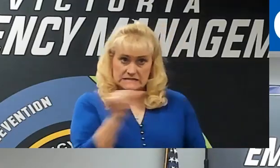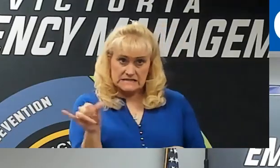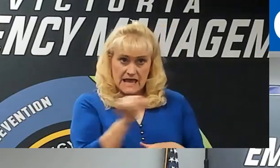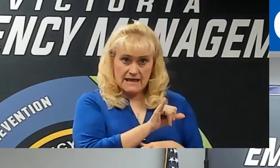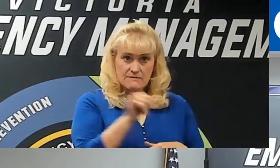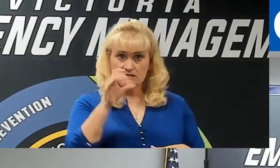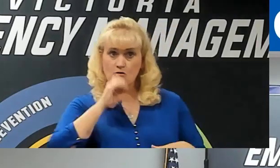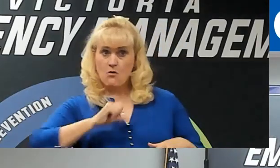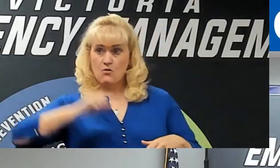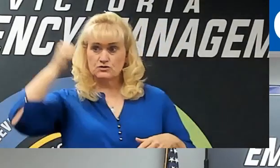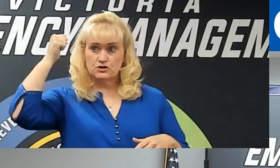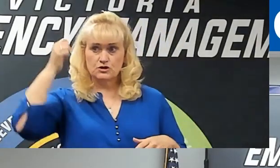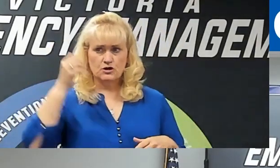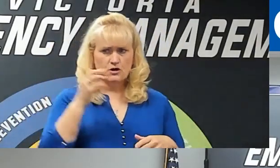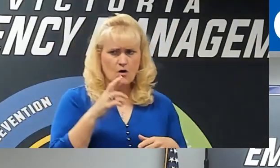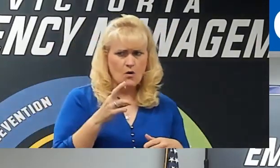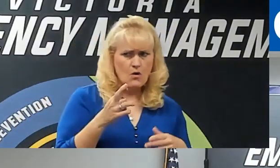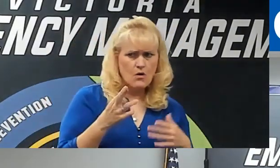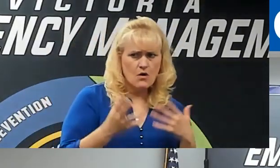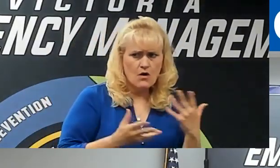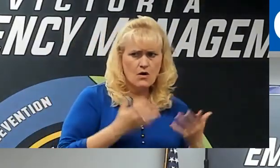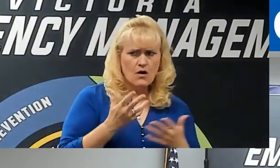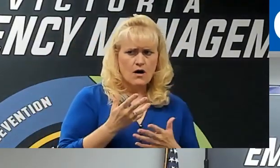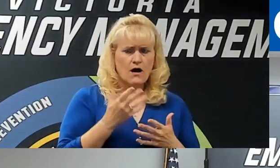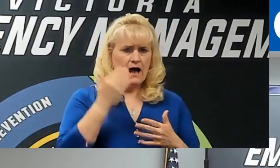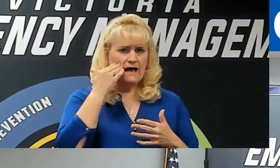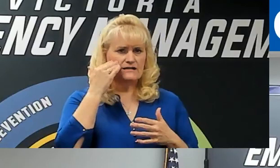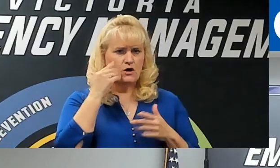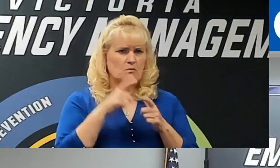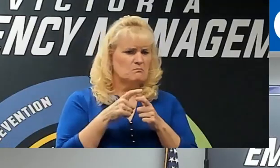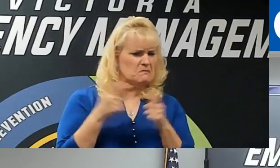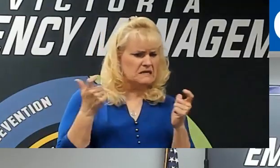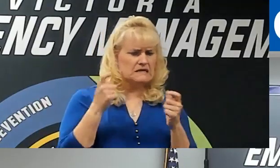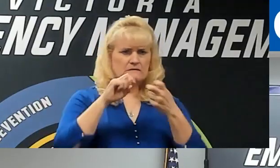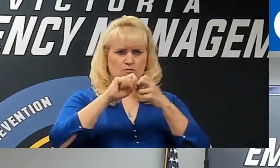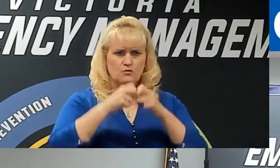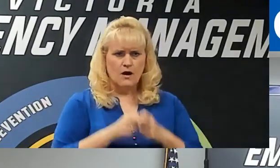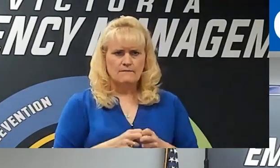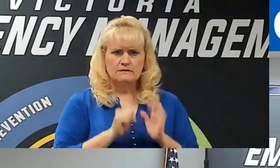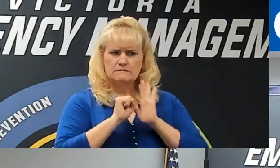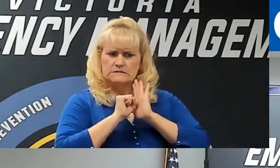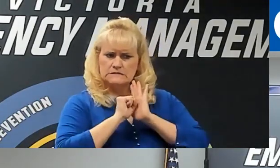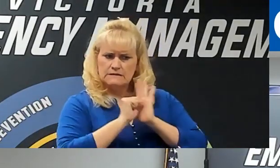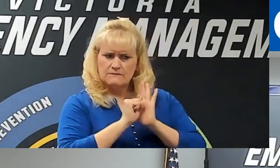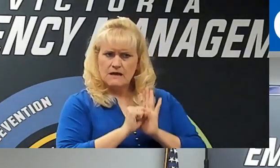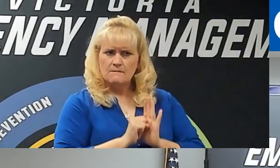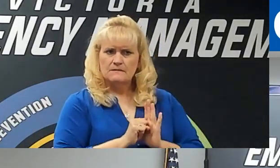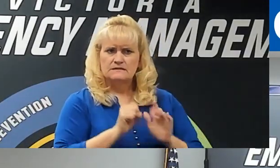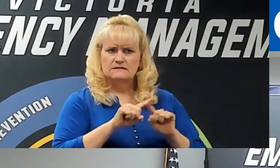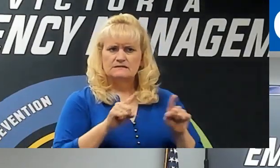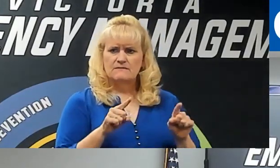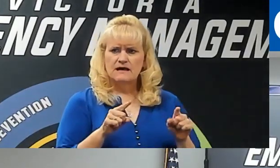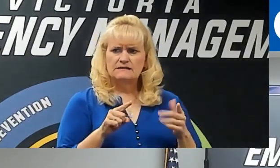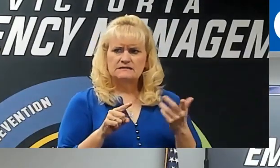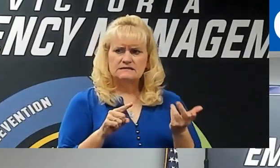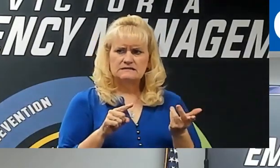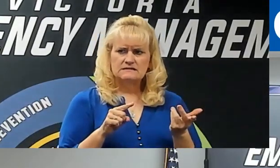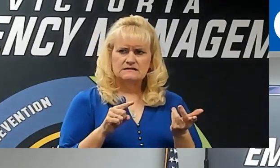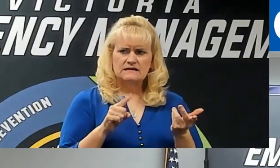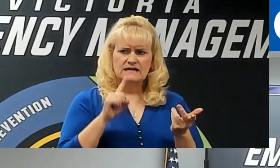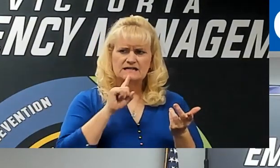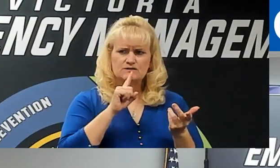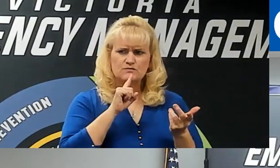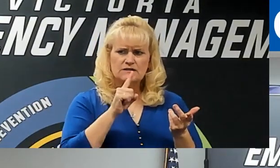think is so intimidating about all of this as we've gone for the last couple of months is that I really feel like it's the asymptomatic